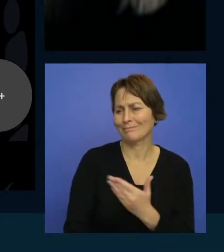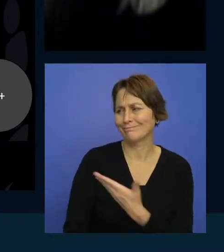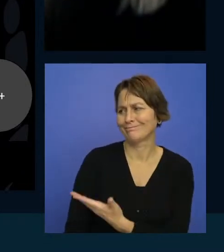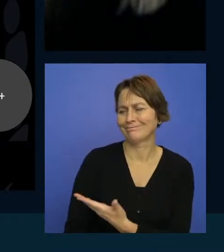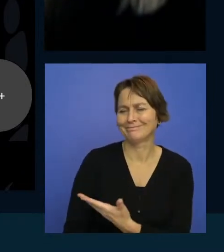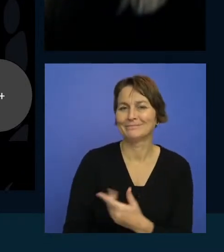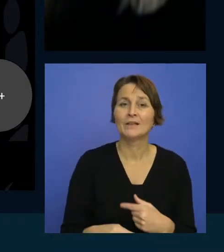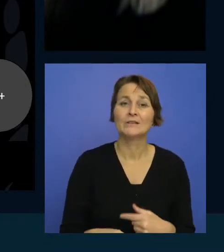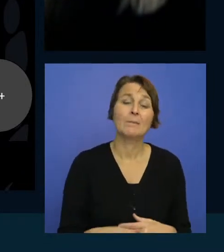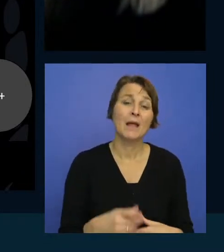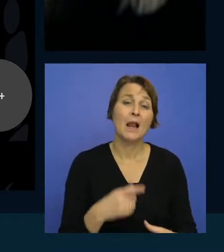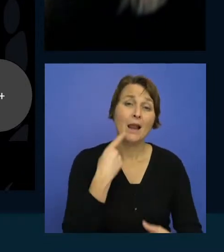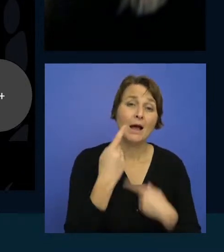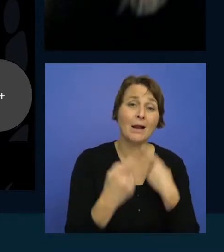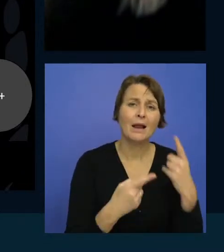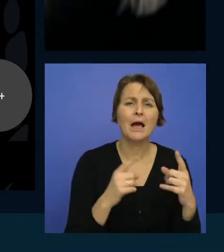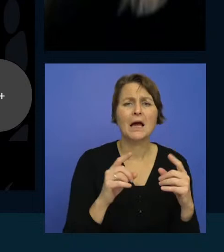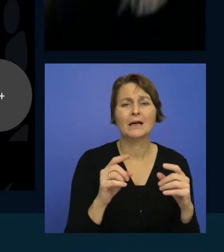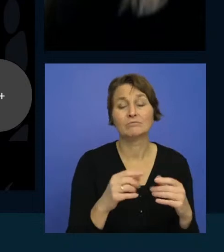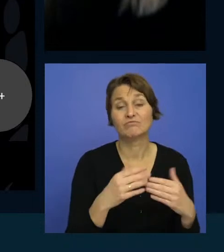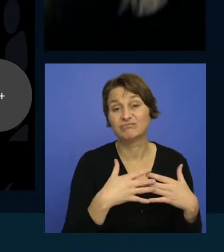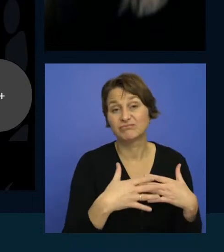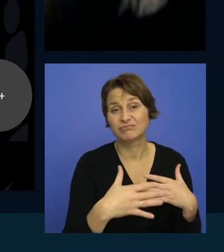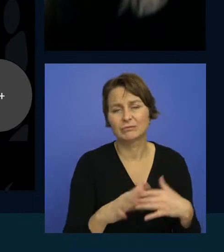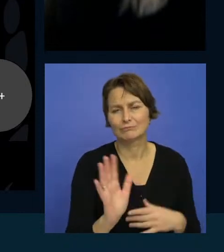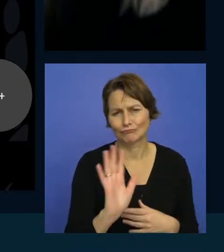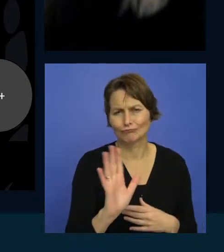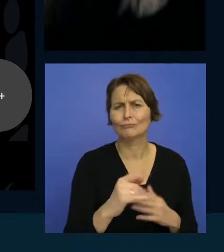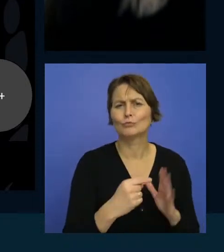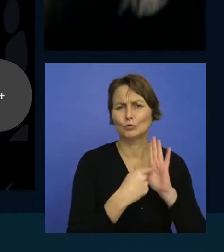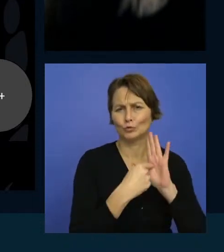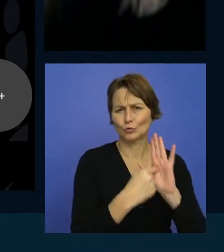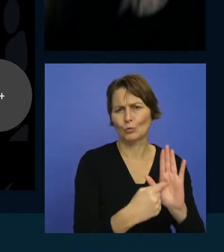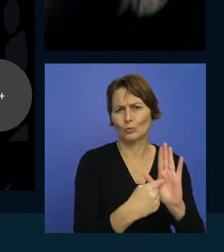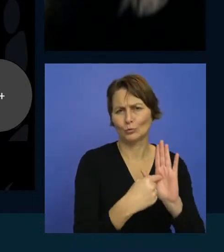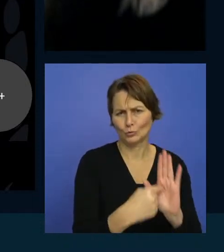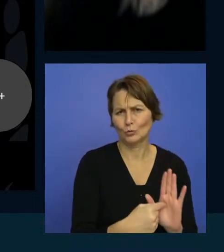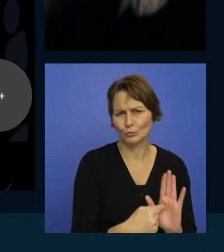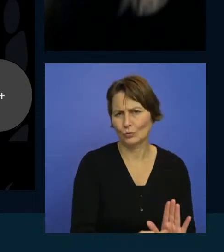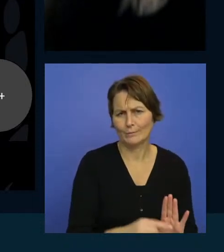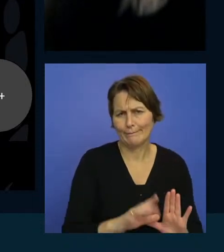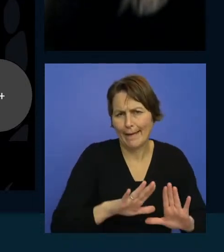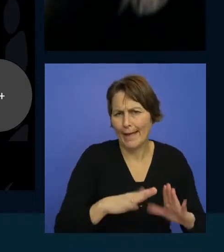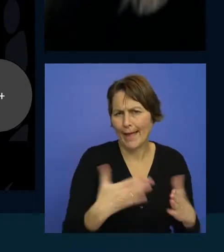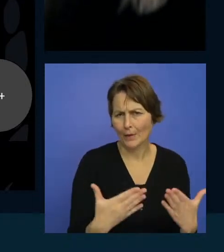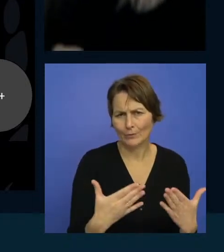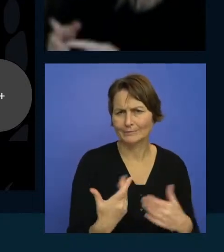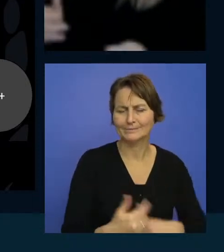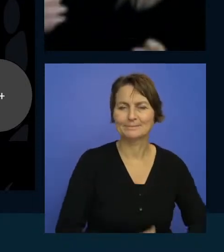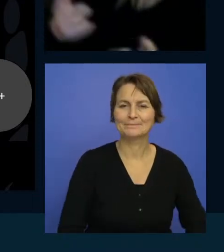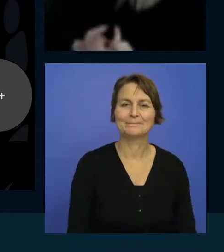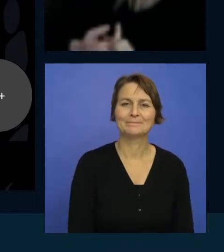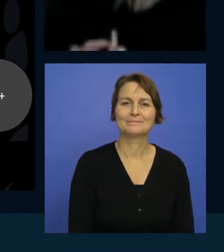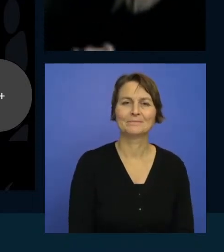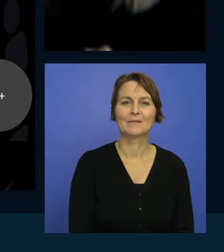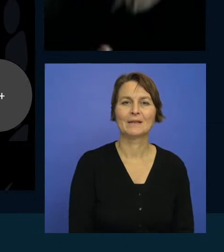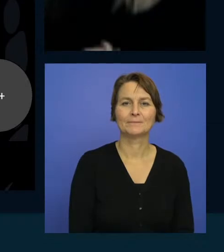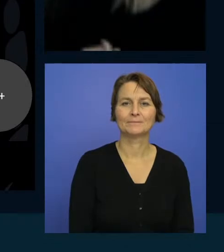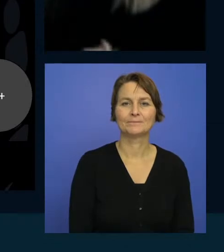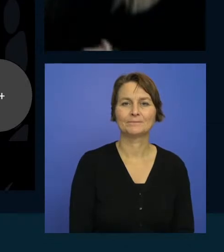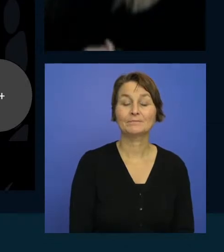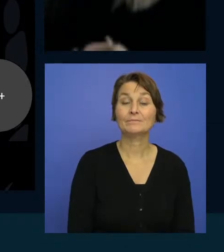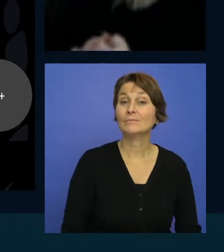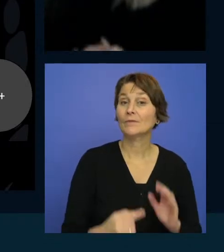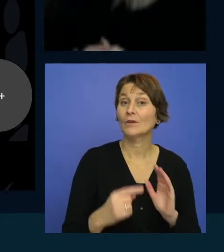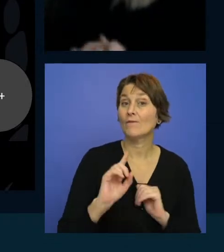about throughout the whole session. It's better to show you how this actually works. The first demo I'll show